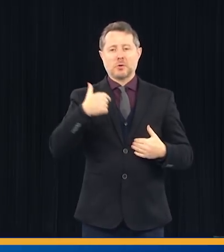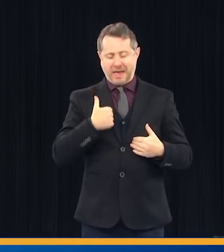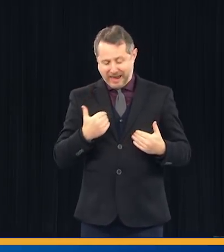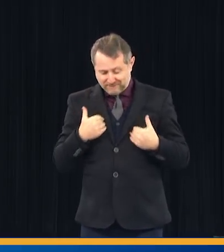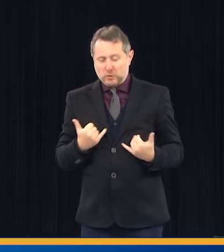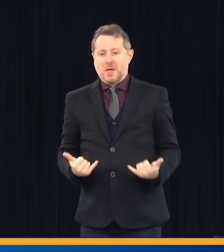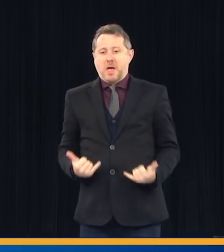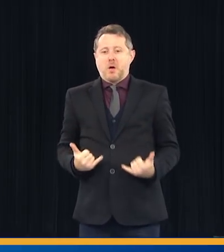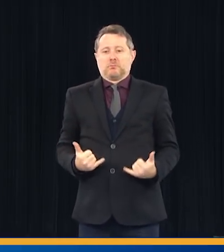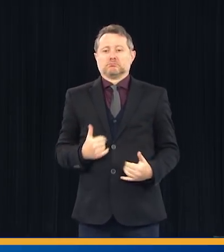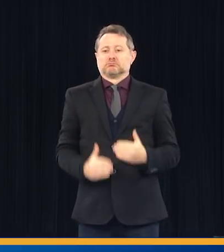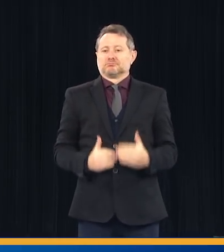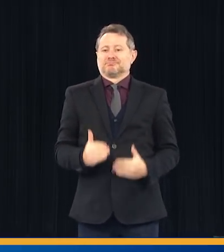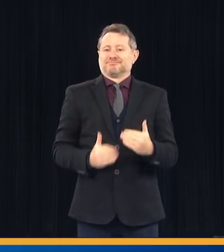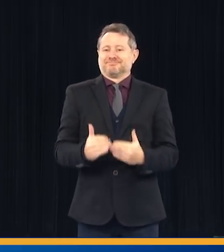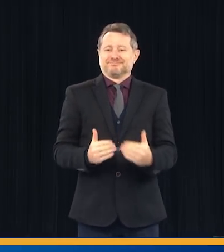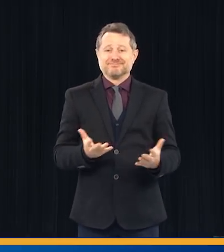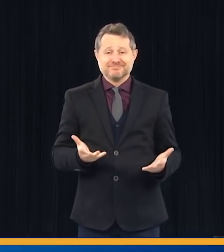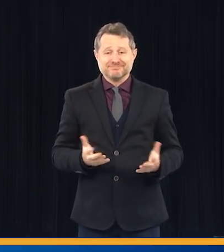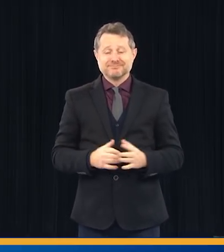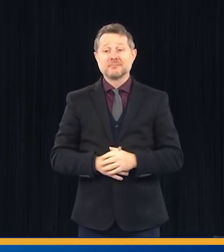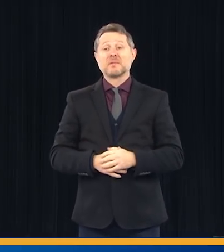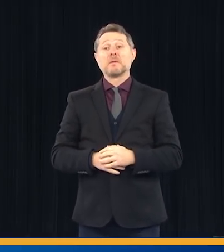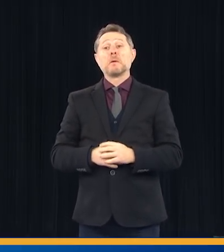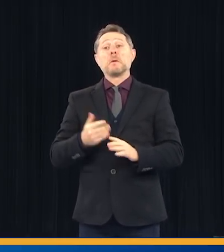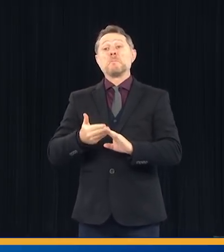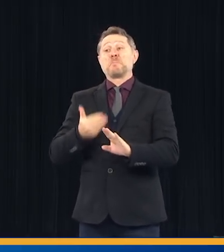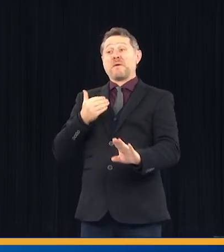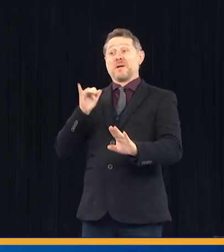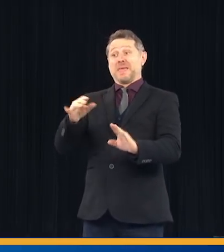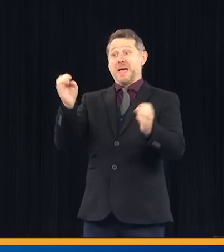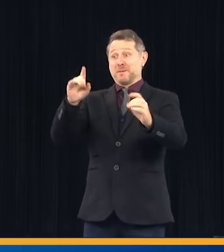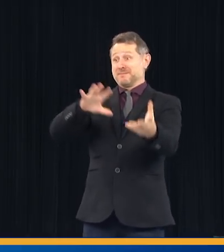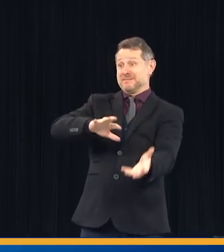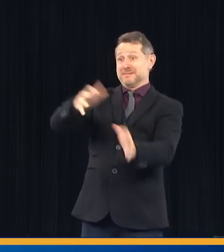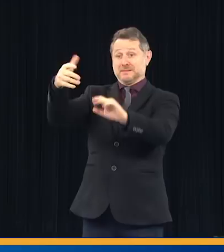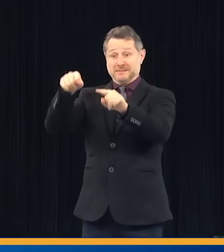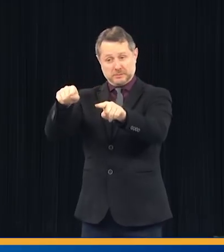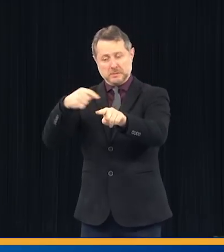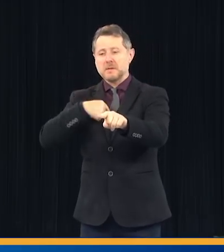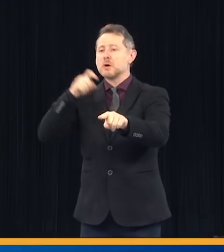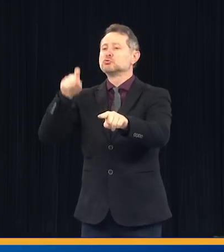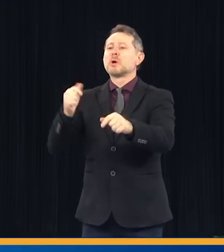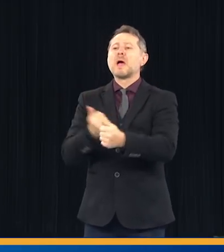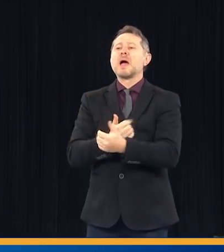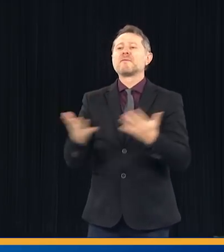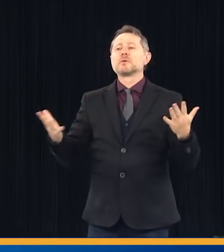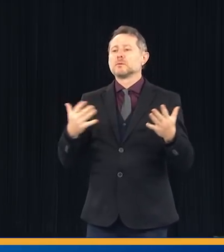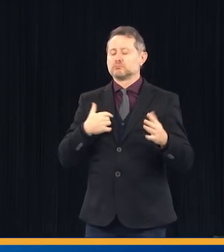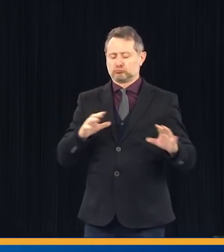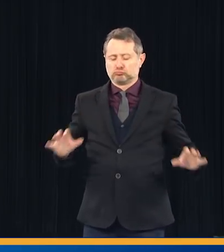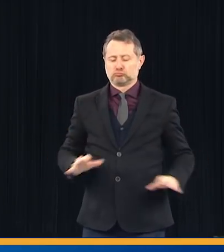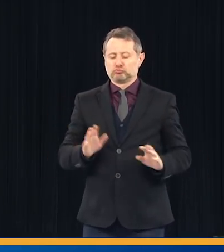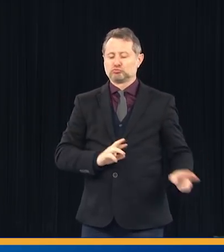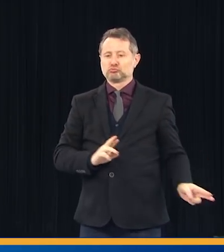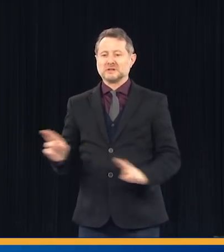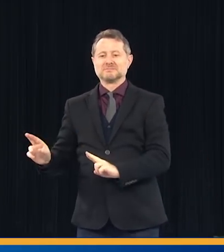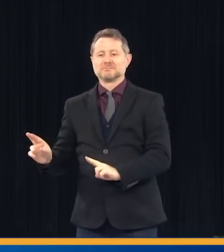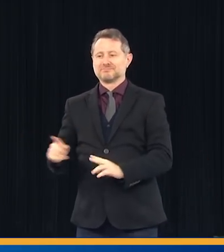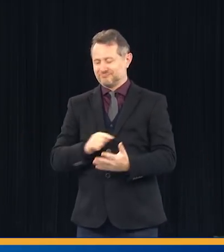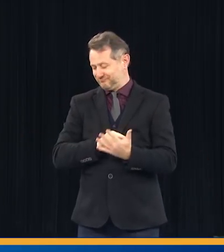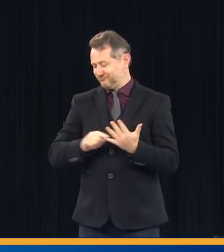is, until you're in that situation, do everything you can do to be prepared for it,